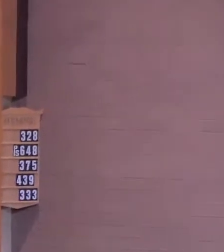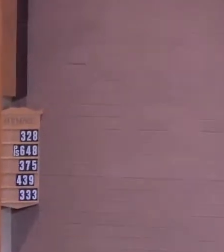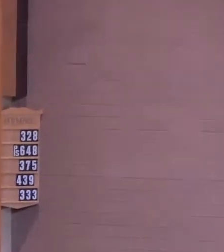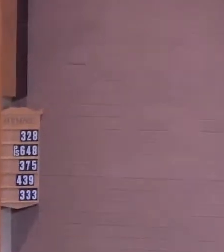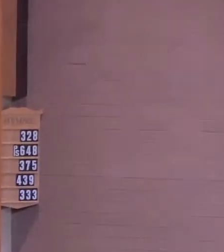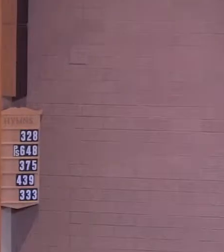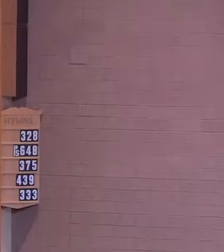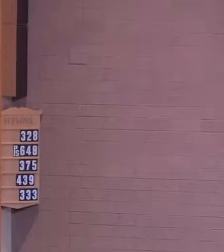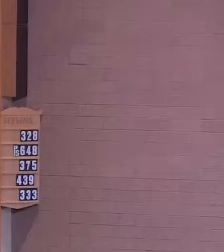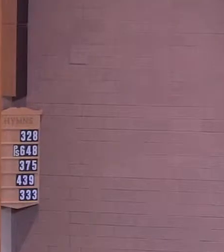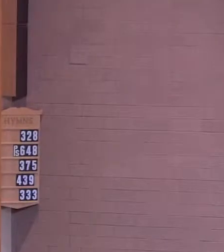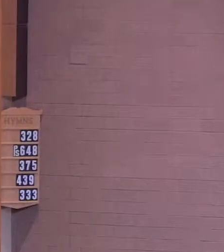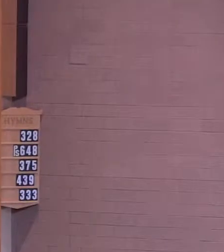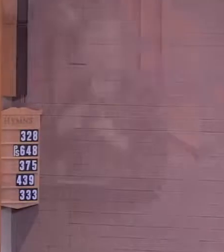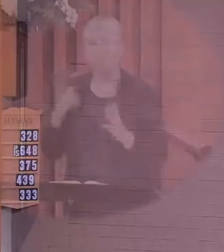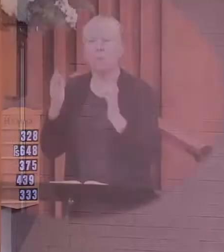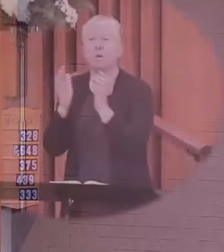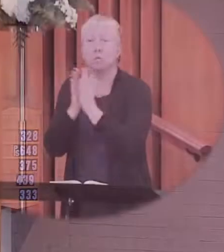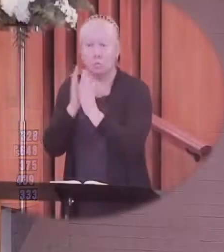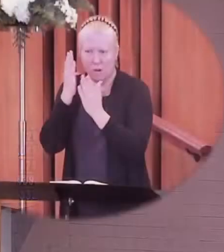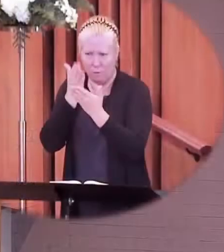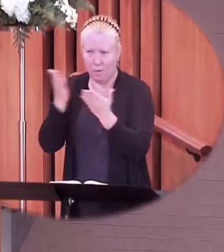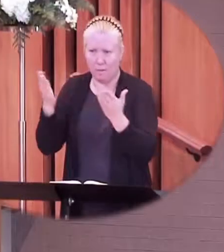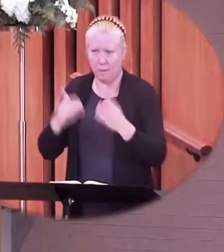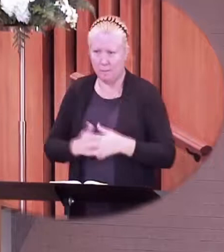So join me in prayer.